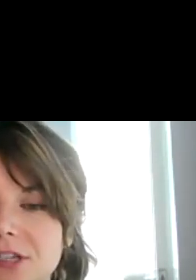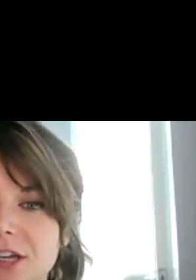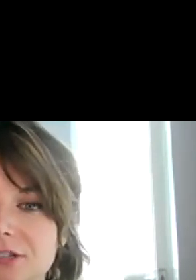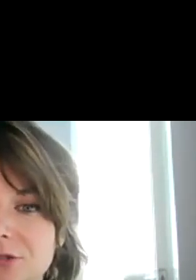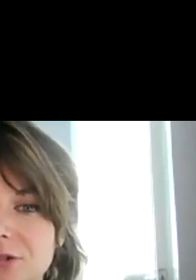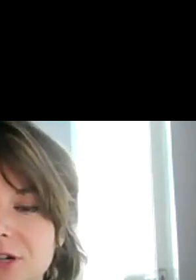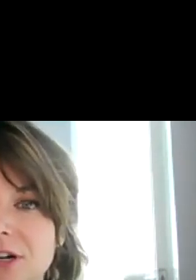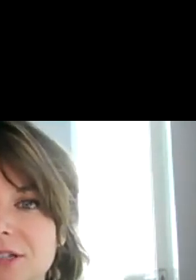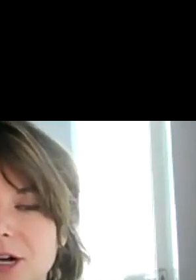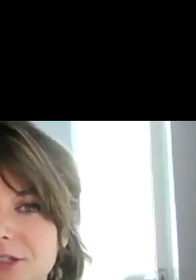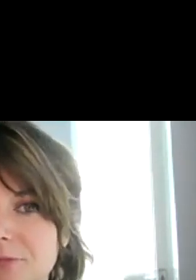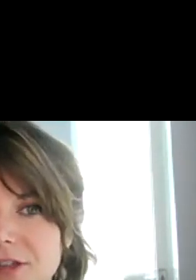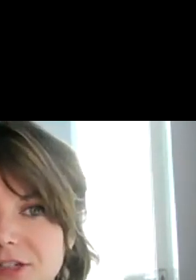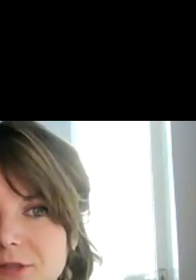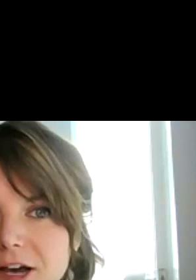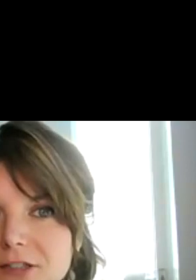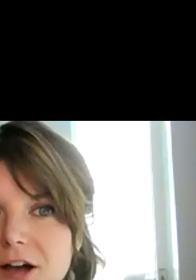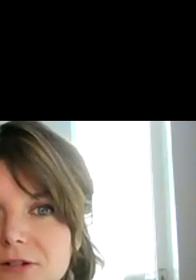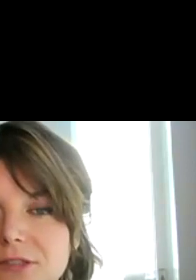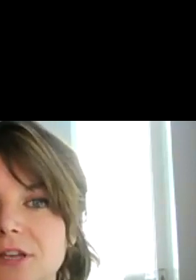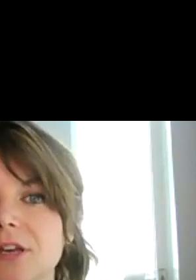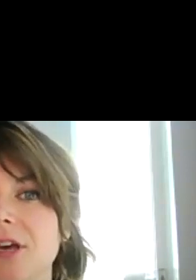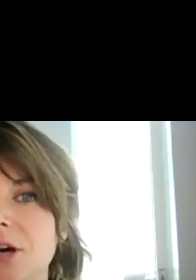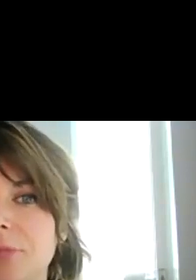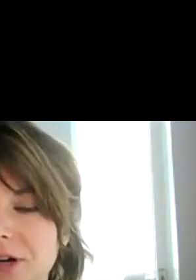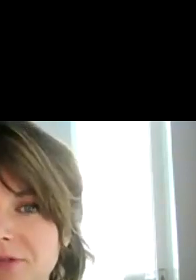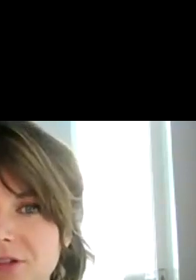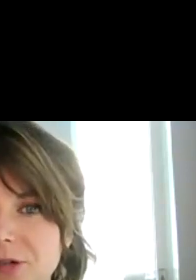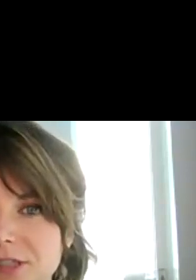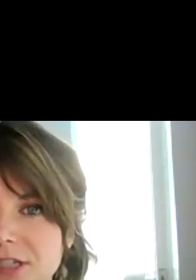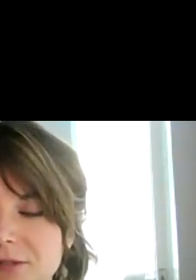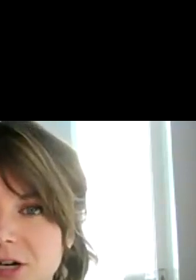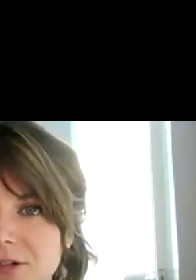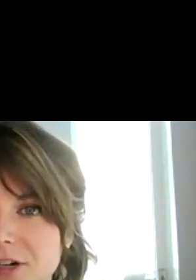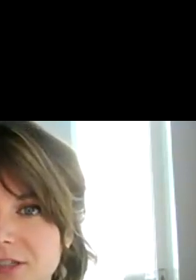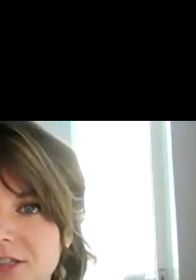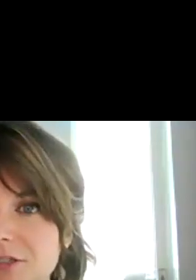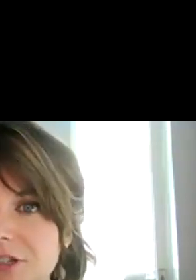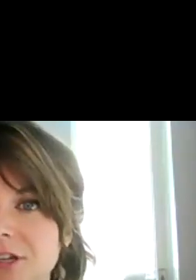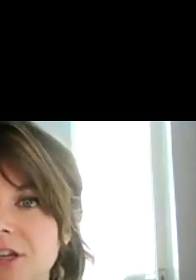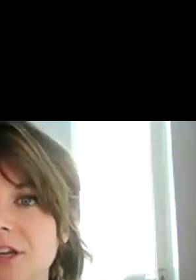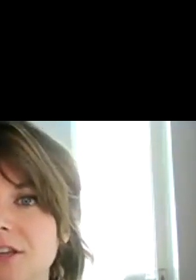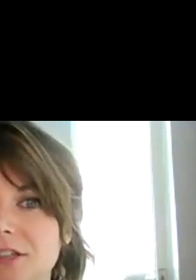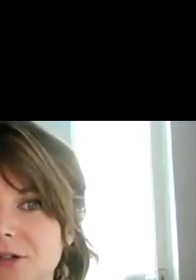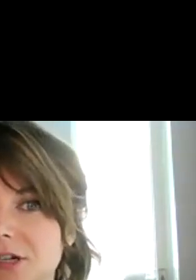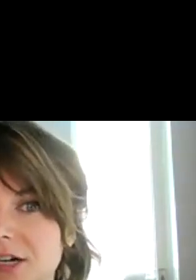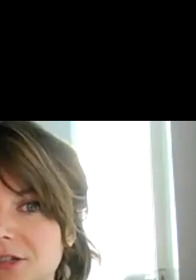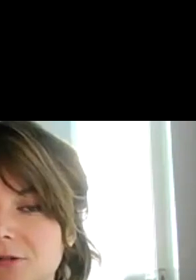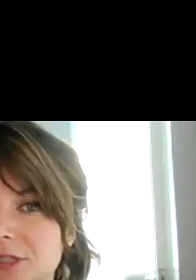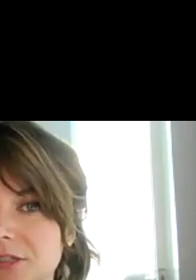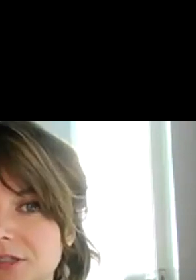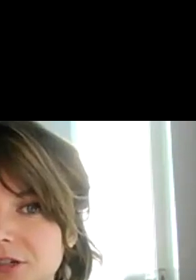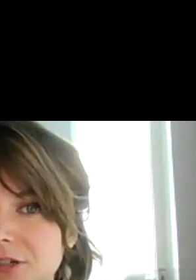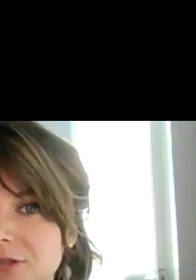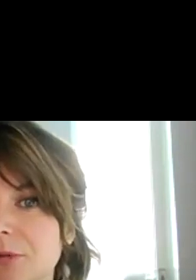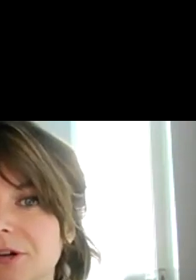know, tonight's tour is brought to you by the James Castle House, a program of the Boise City Department of Arts and History, the Historic Artist